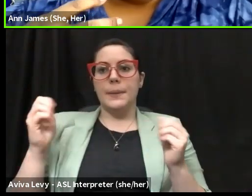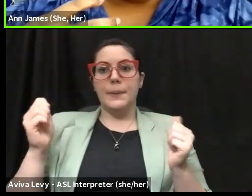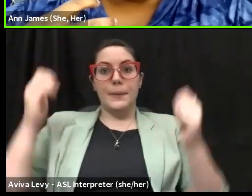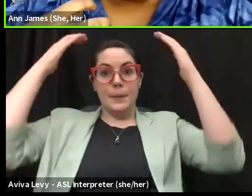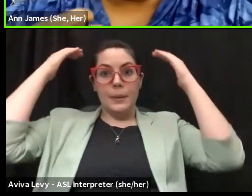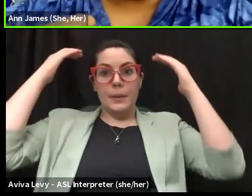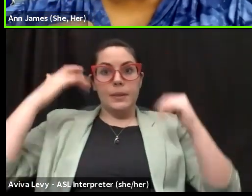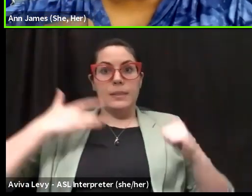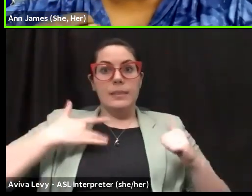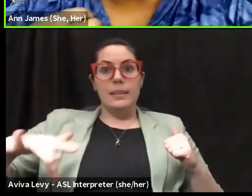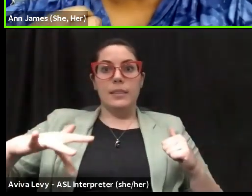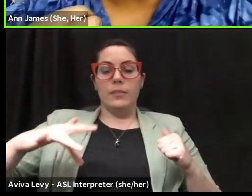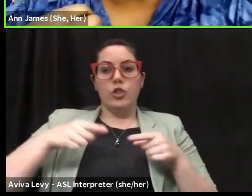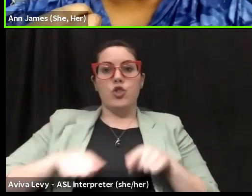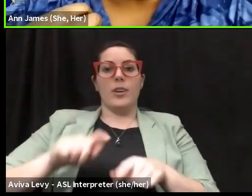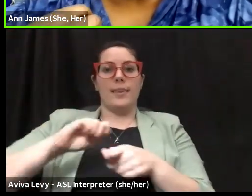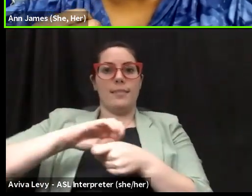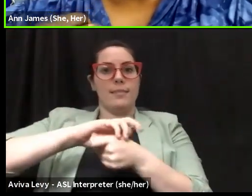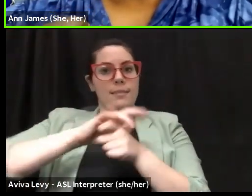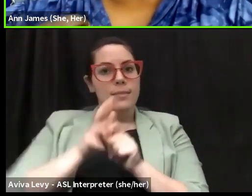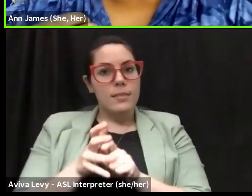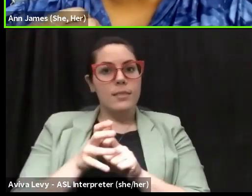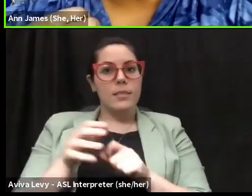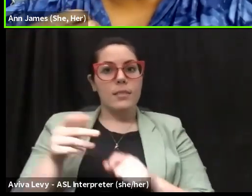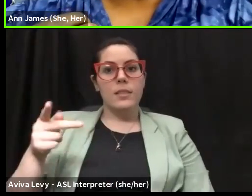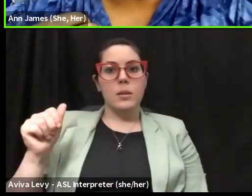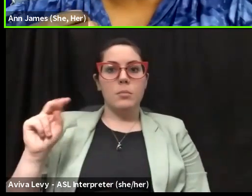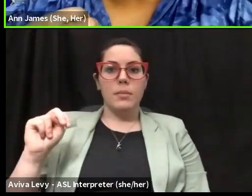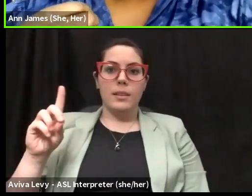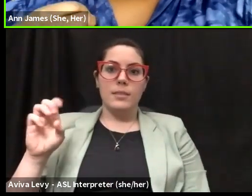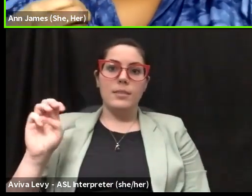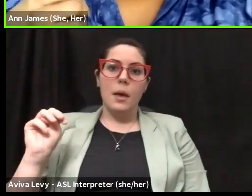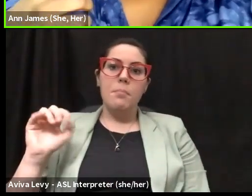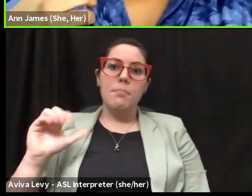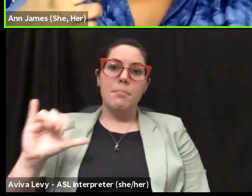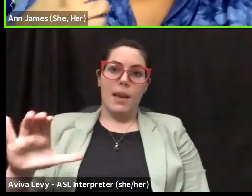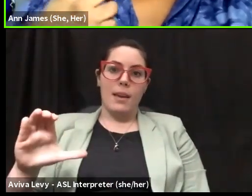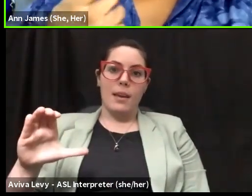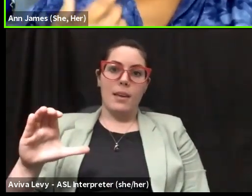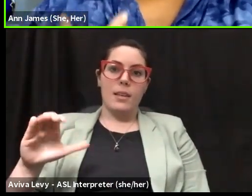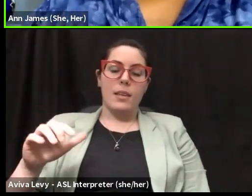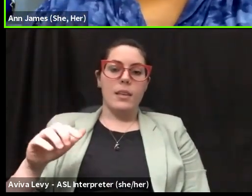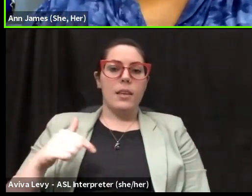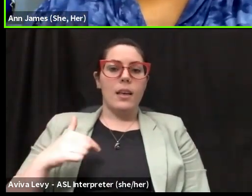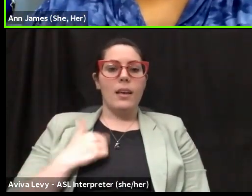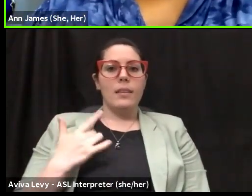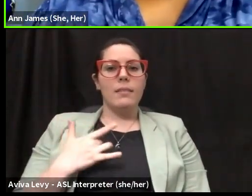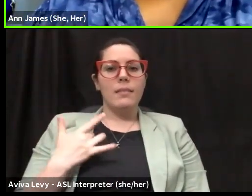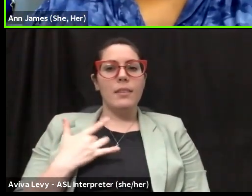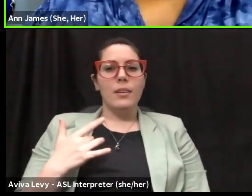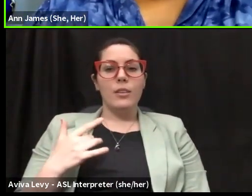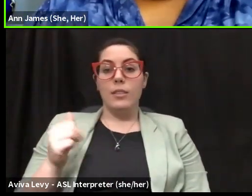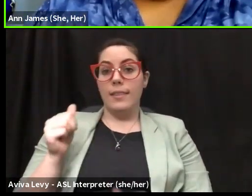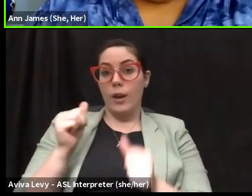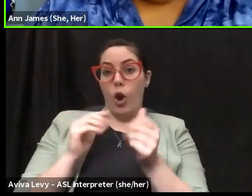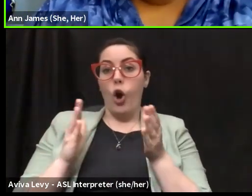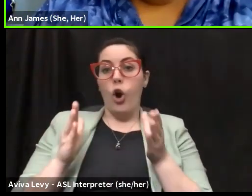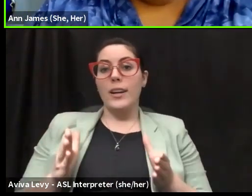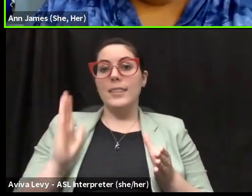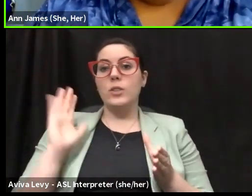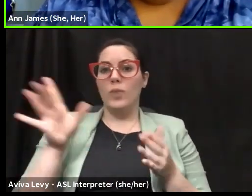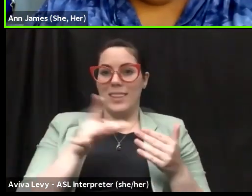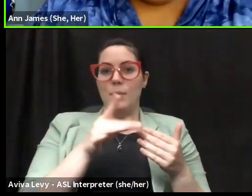pandemic, I really feel that artists are going to lead the way in